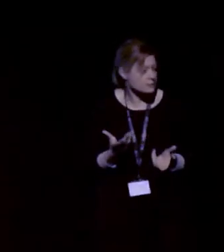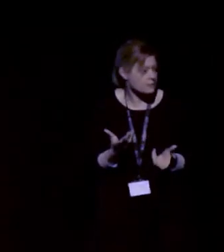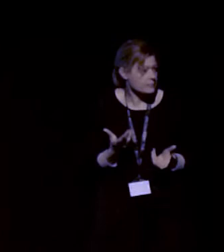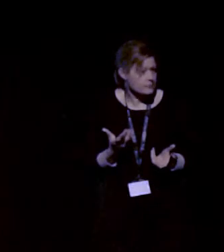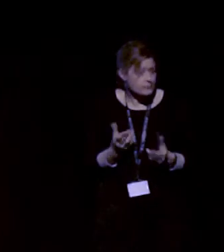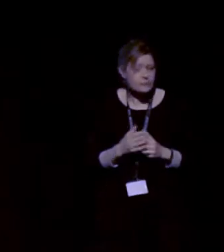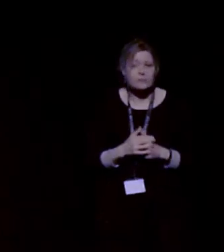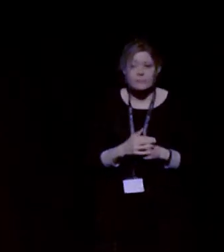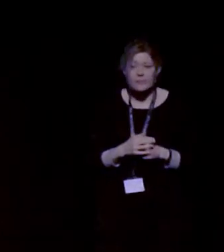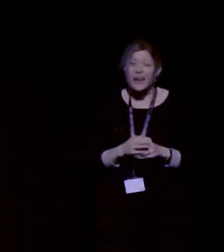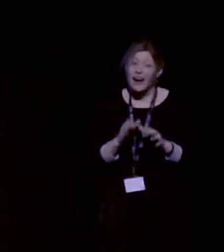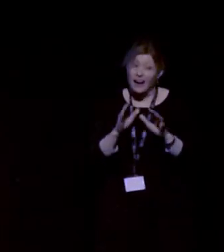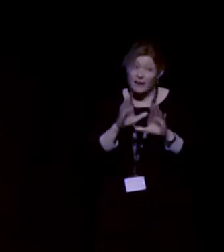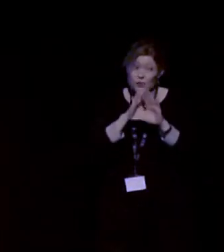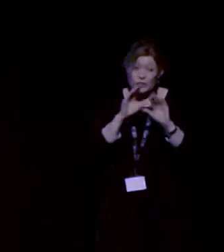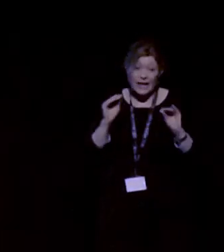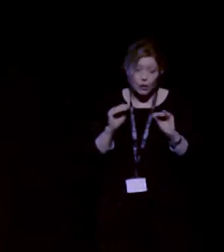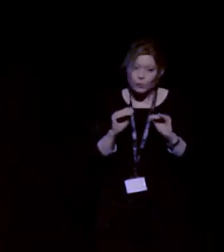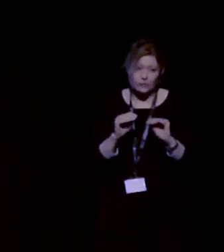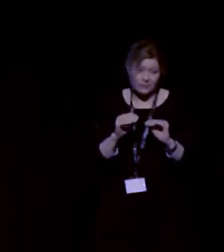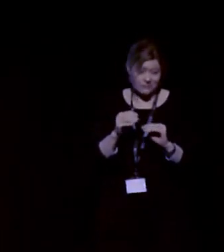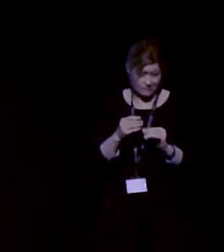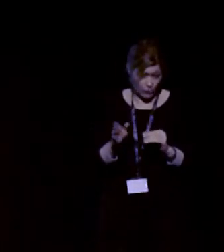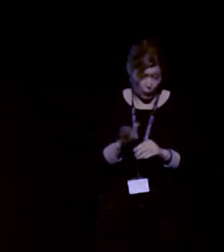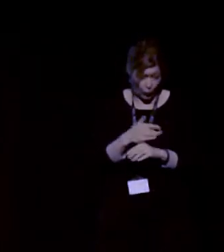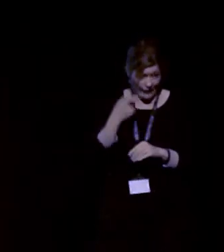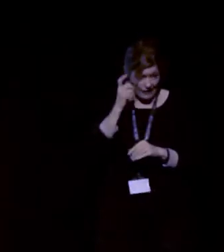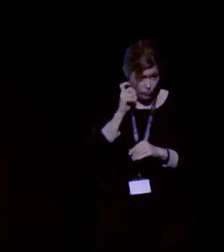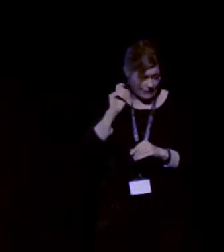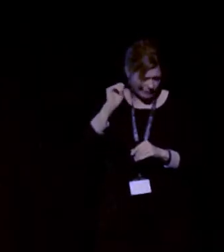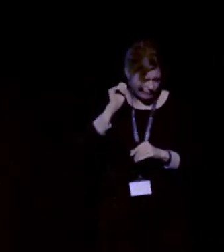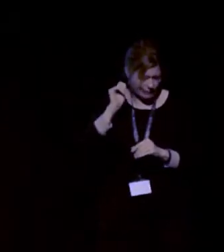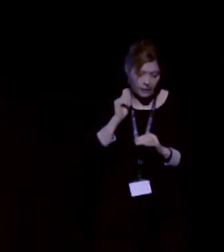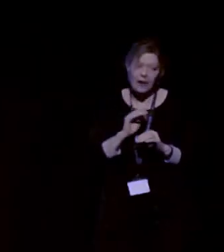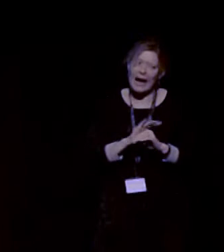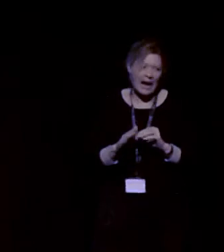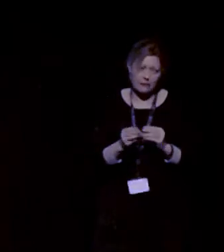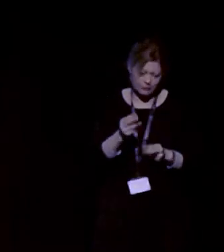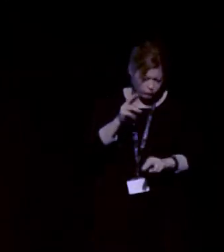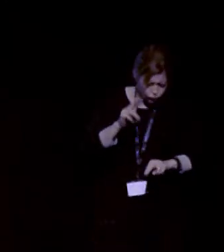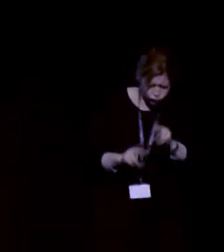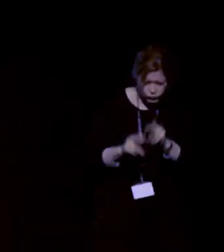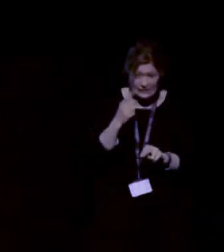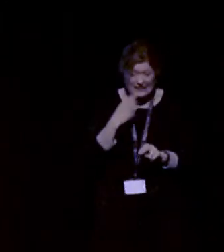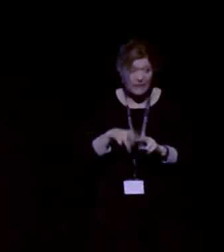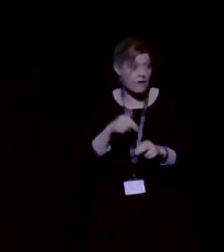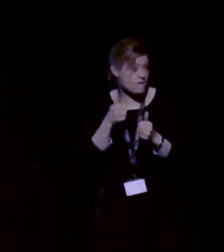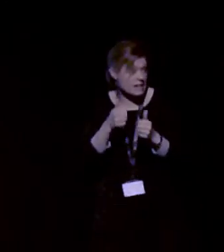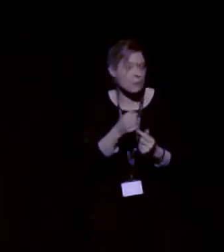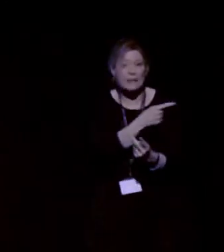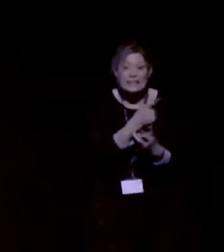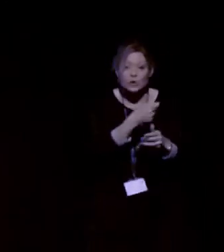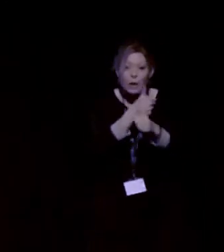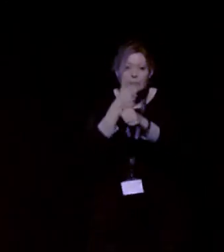have undergone any rigorous kind of evaluation to evaluate their effectiveness, but each one says, oh yeah, we've got these really